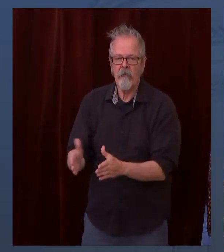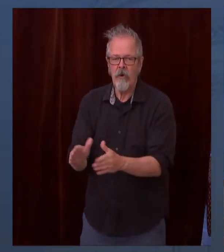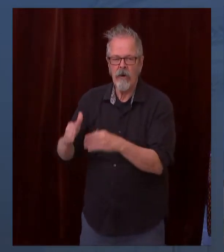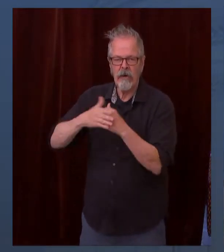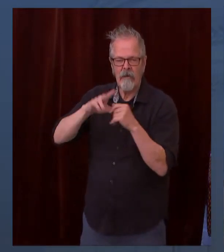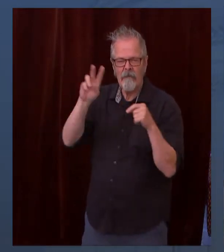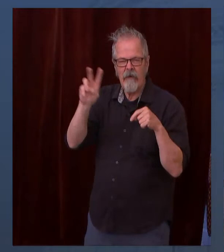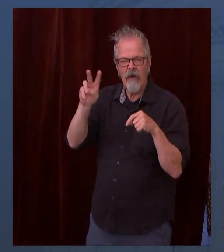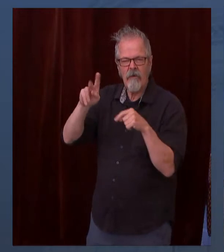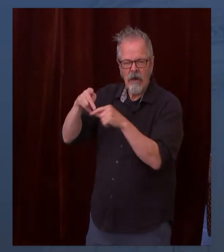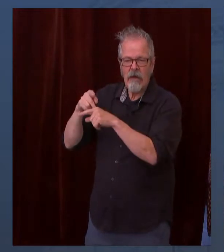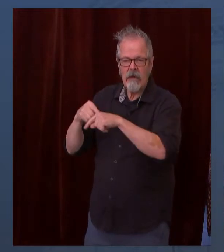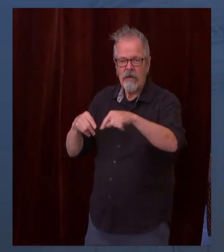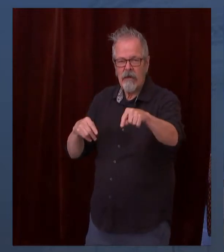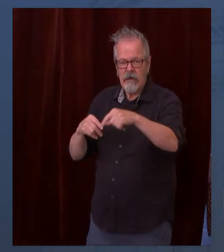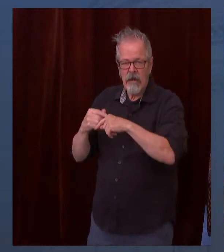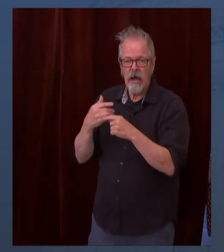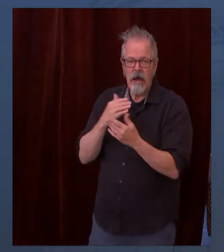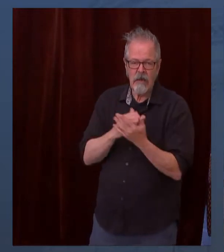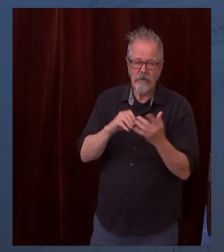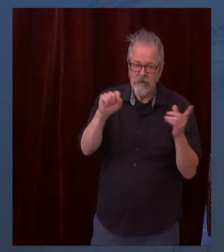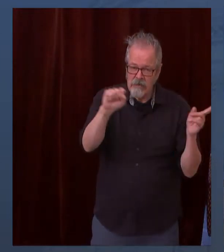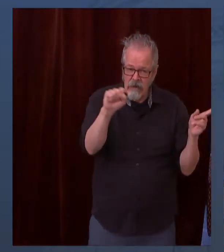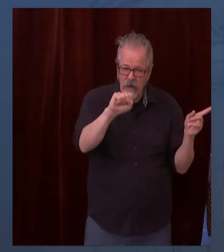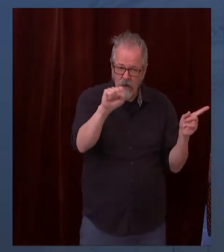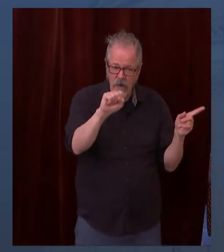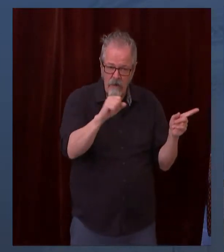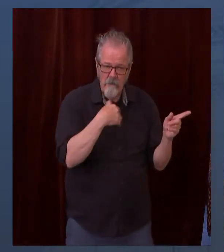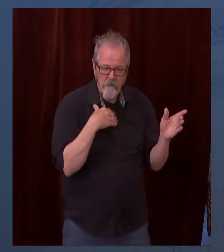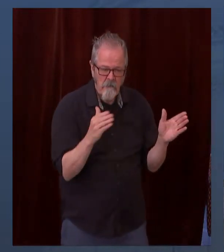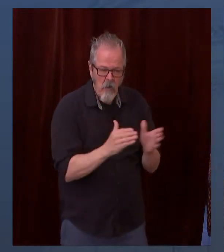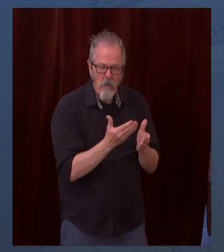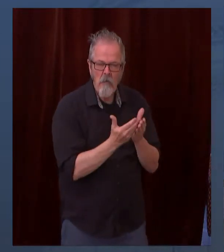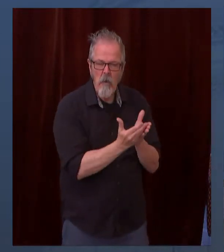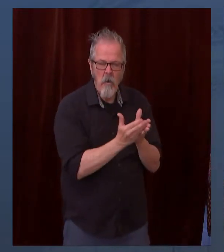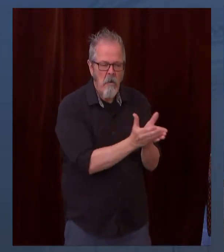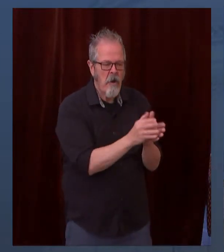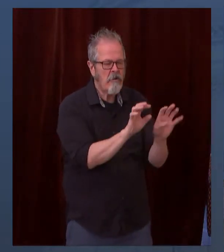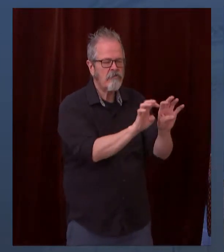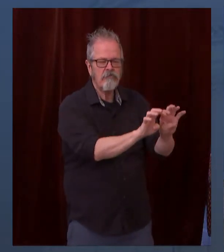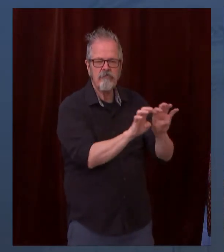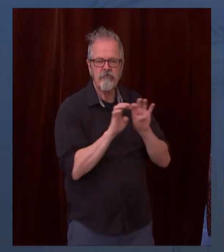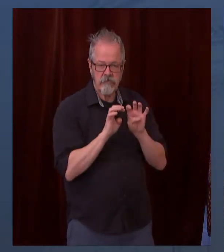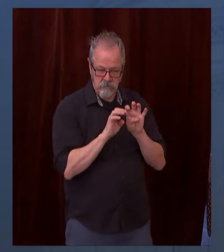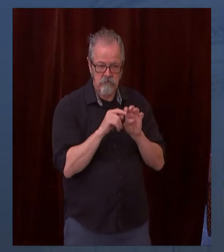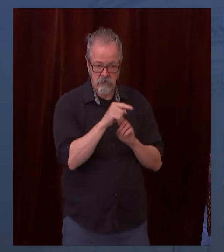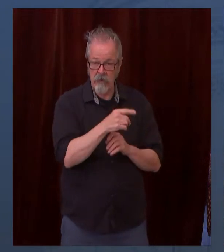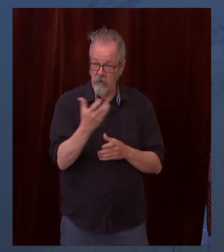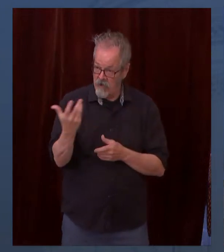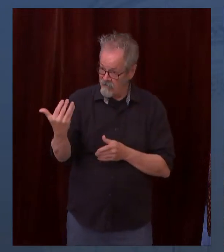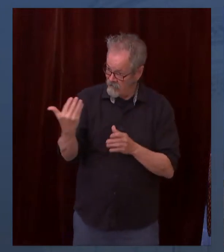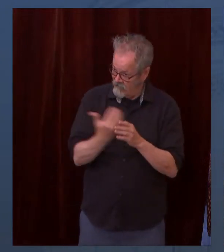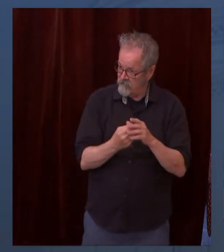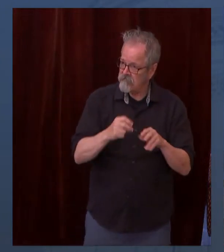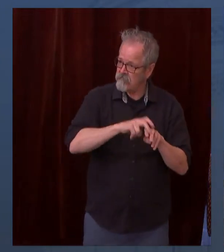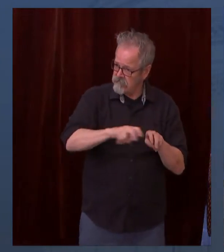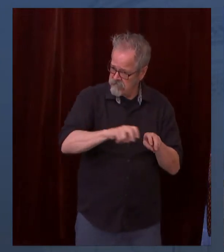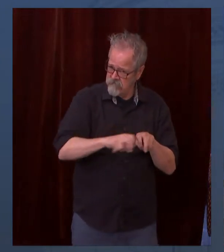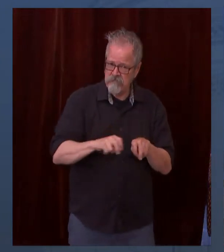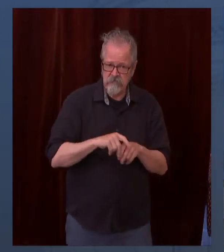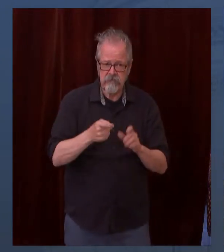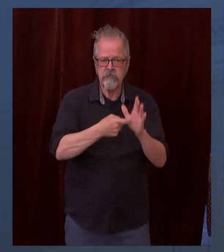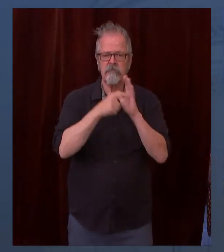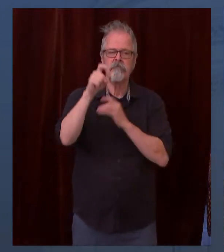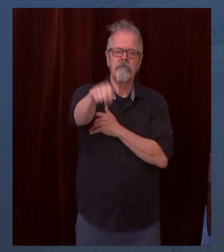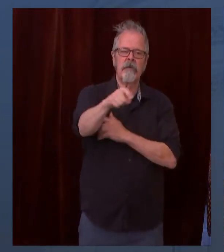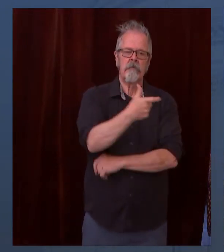This is going to go into effect in mid-May. Small example of the benefits of getting vaccinated. We also will be